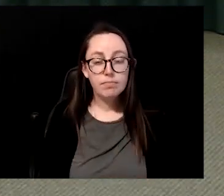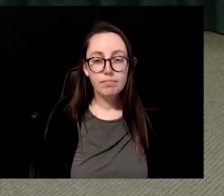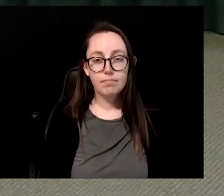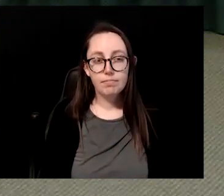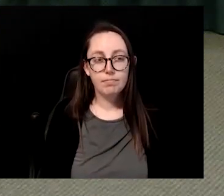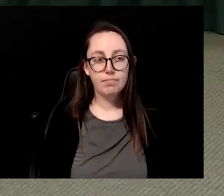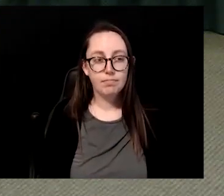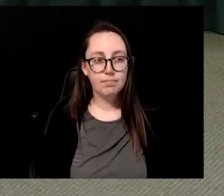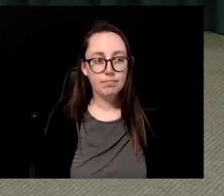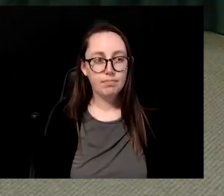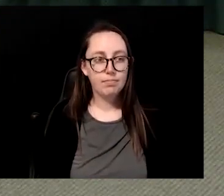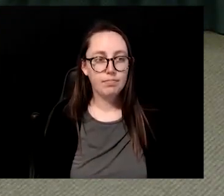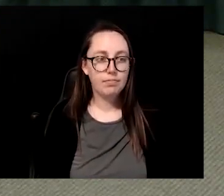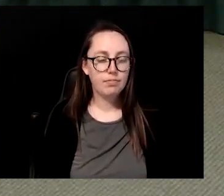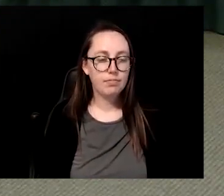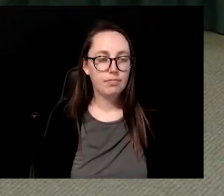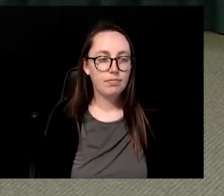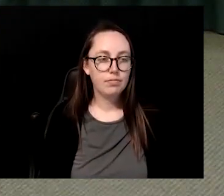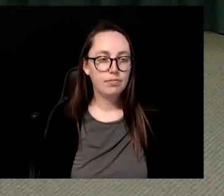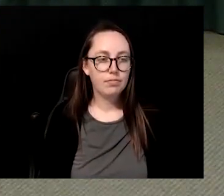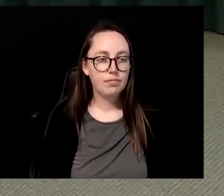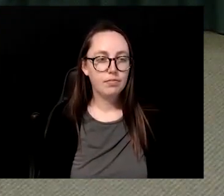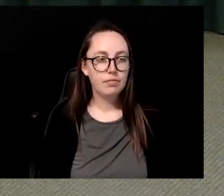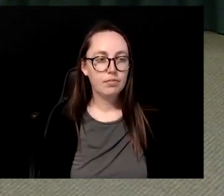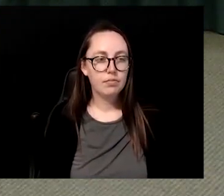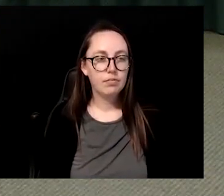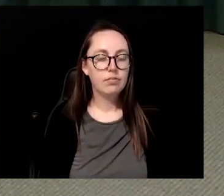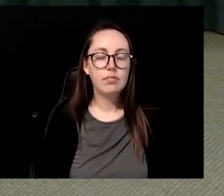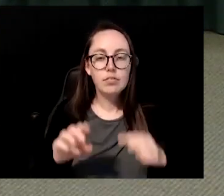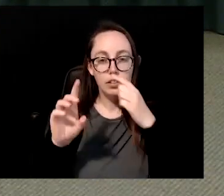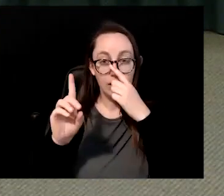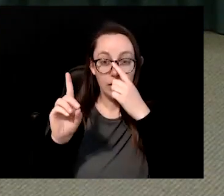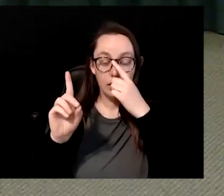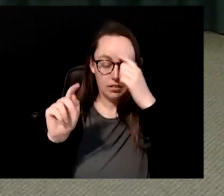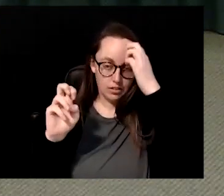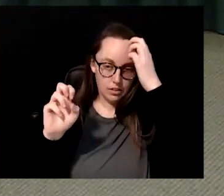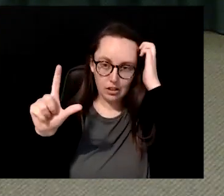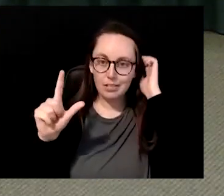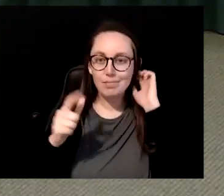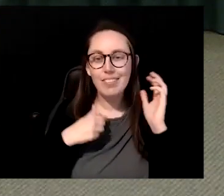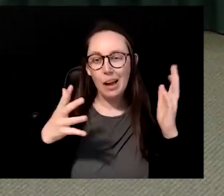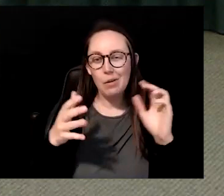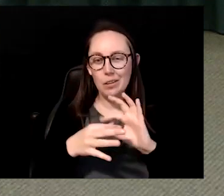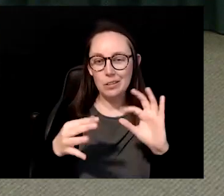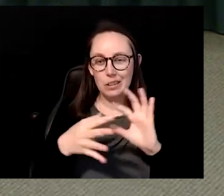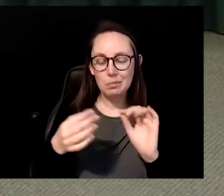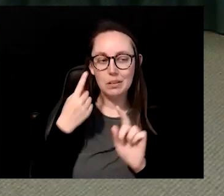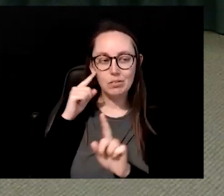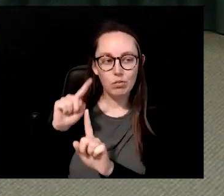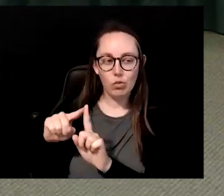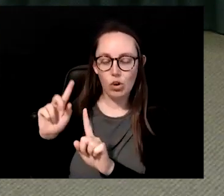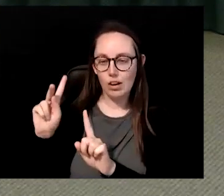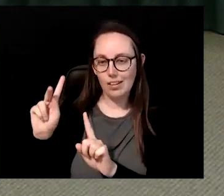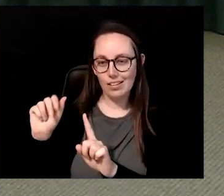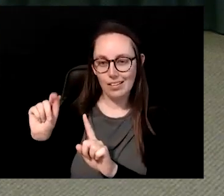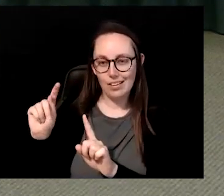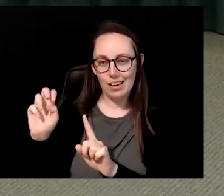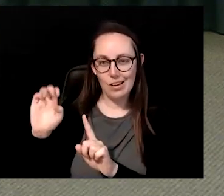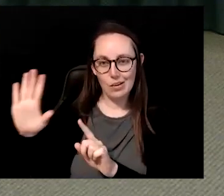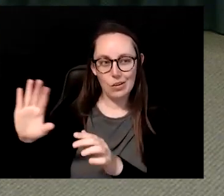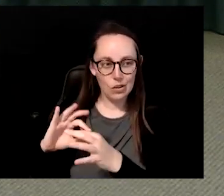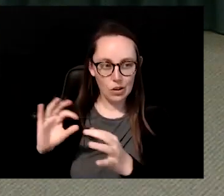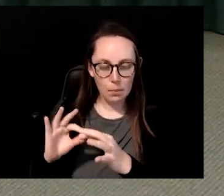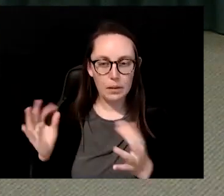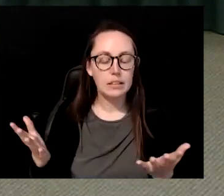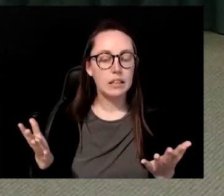on this at this time I guess I want to speak to Kate's then finally like I sorry um I hear